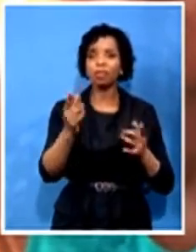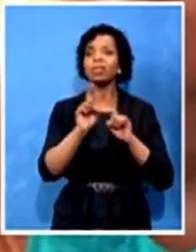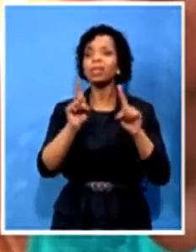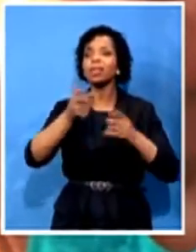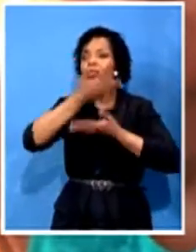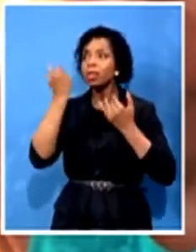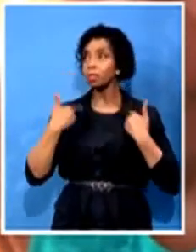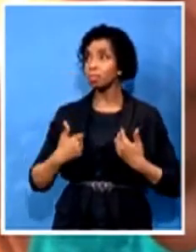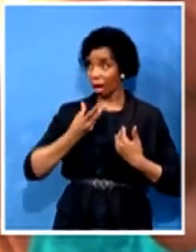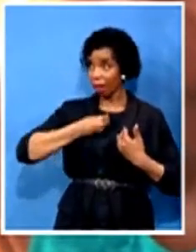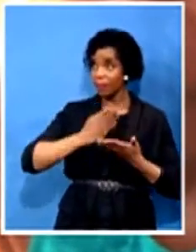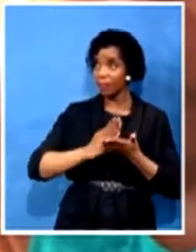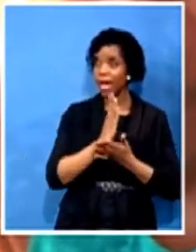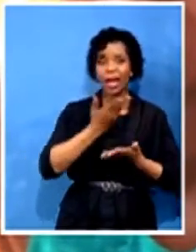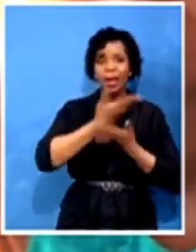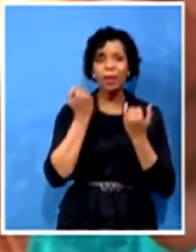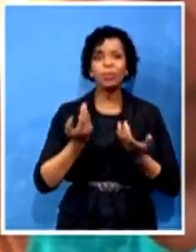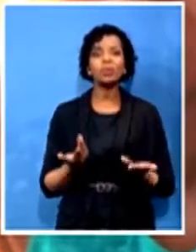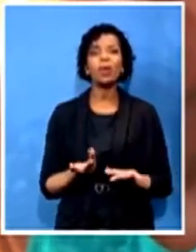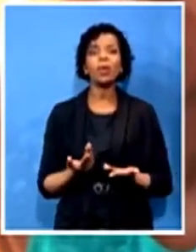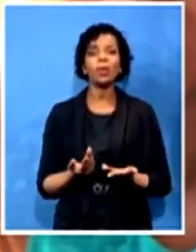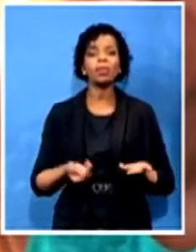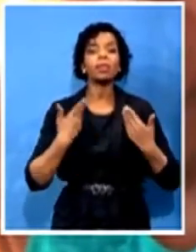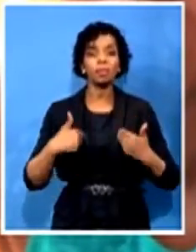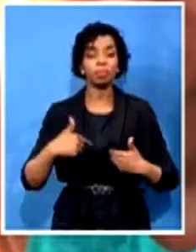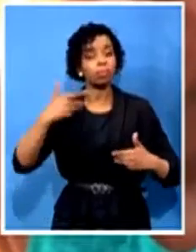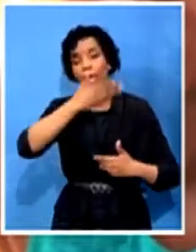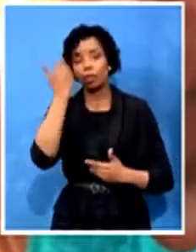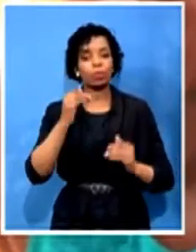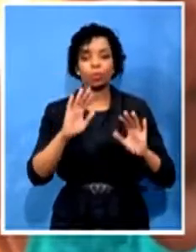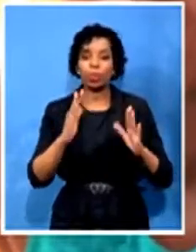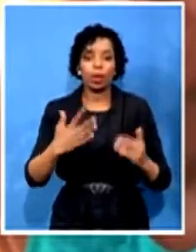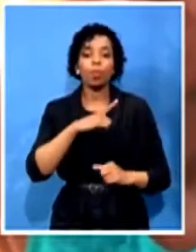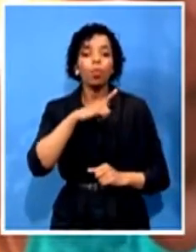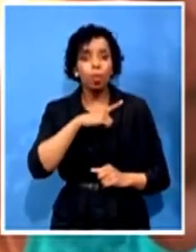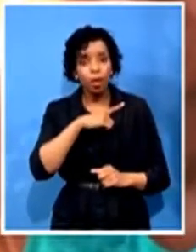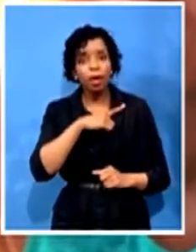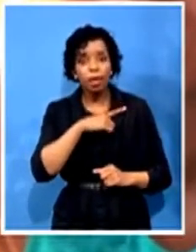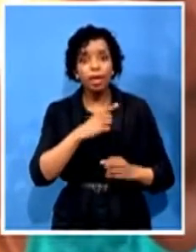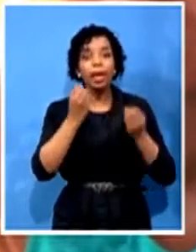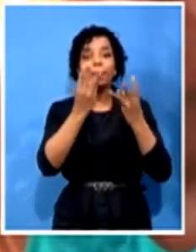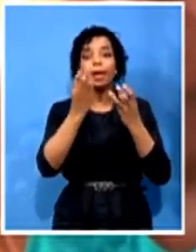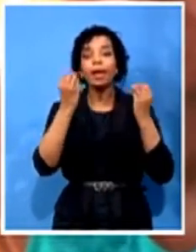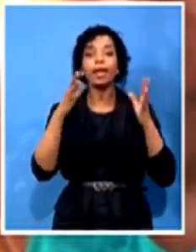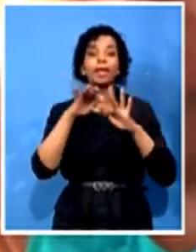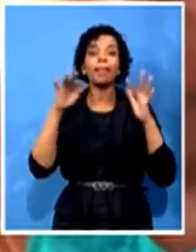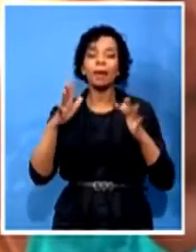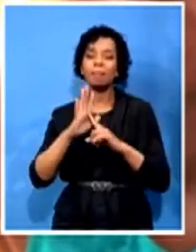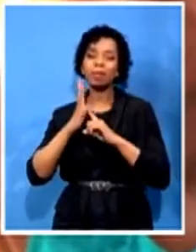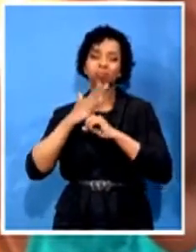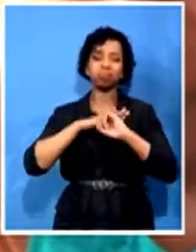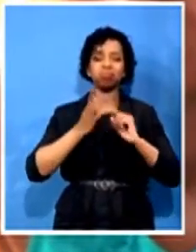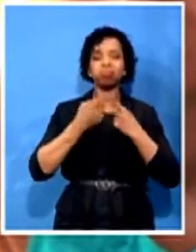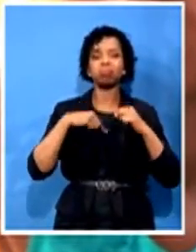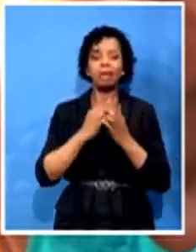because many people are violating our rights. Mm-hmm. They seem like we are